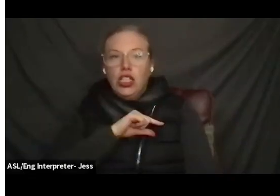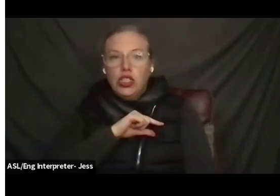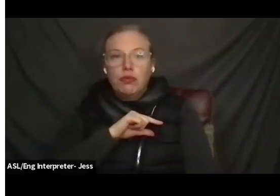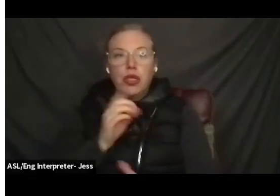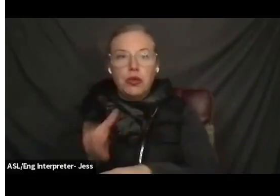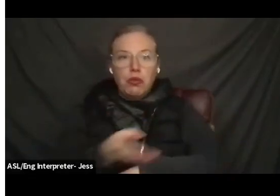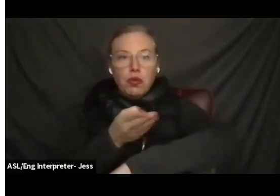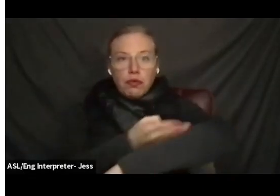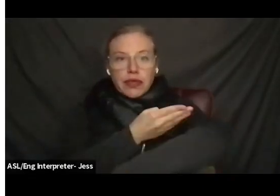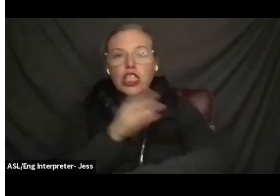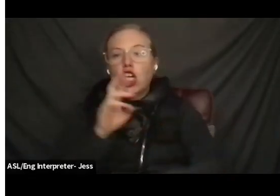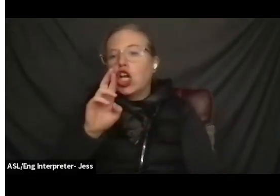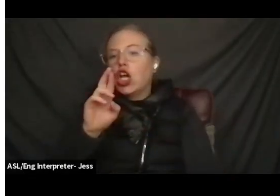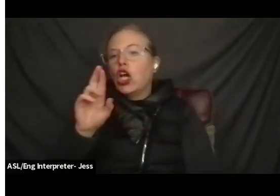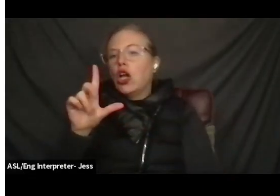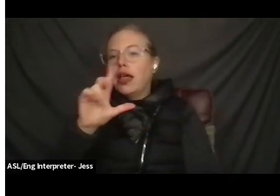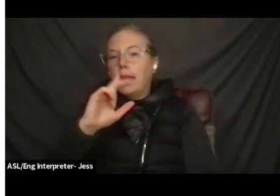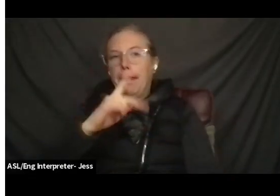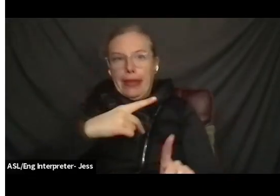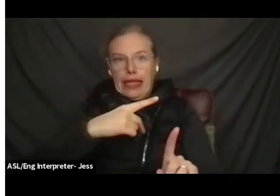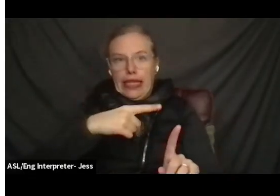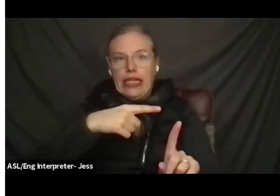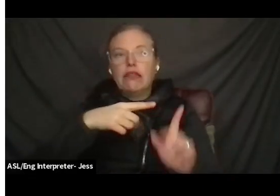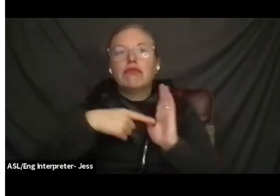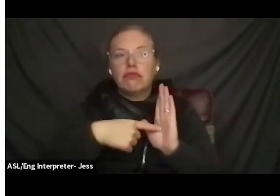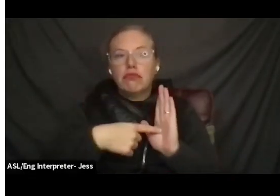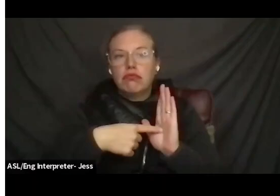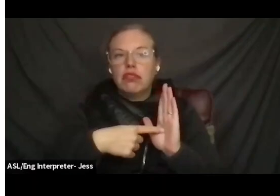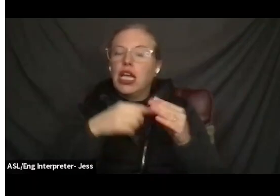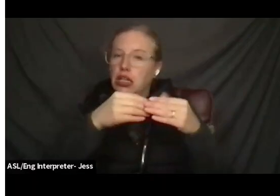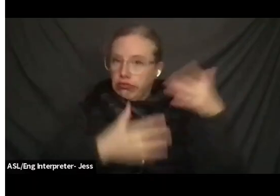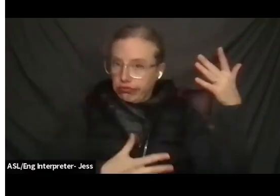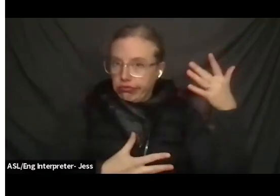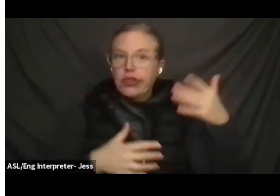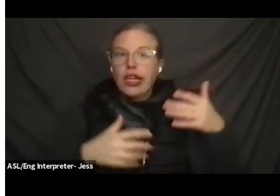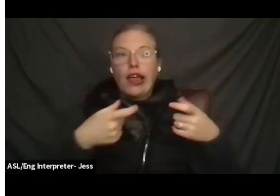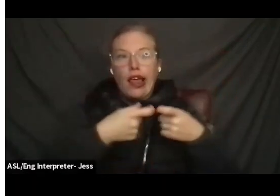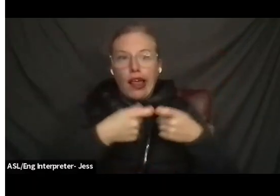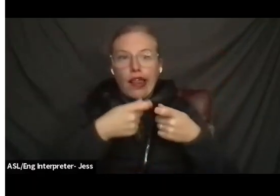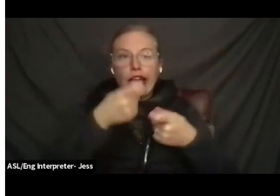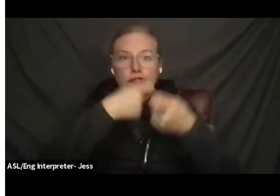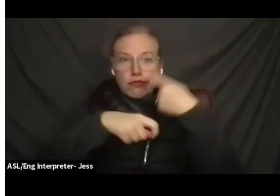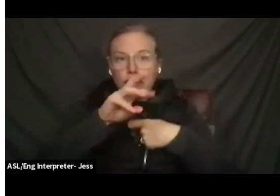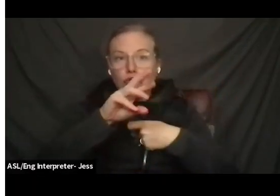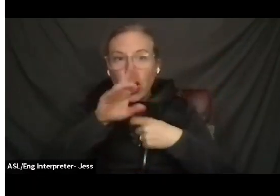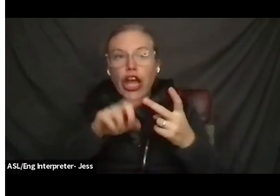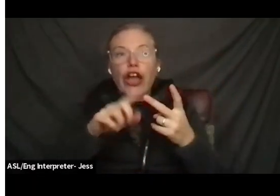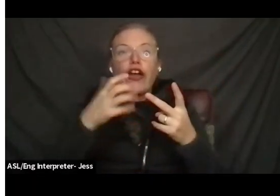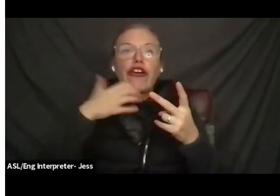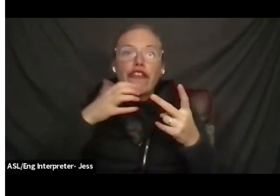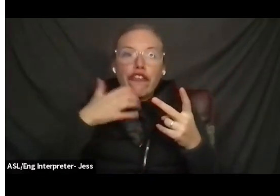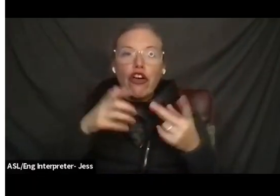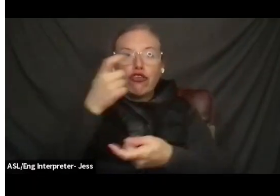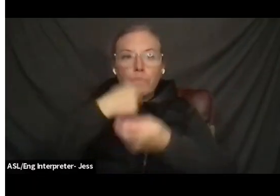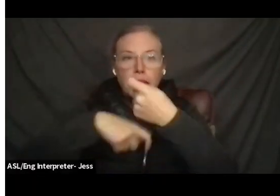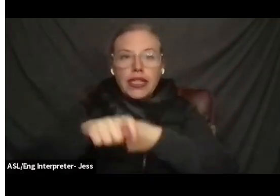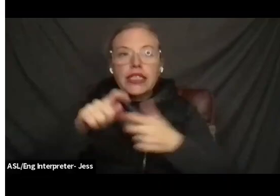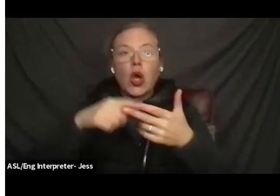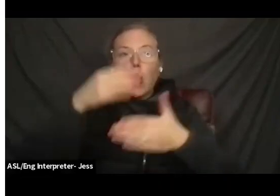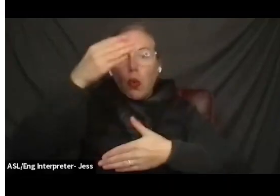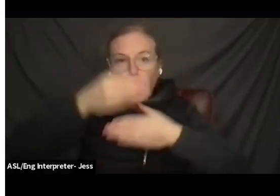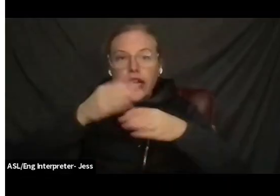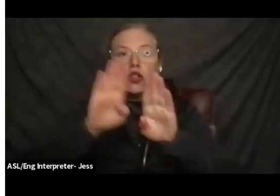RLP, this is an example. There are more: electrical wiring, furnace and boiler replacement, windows,